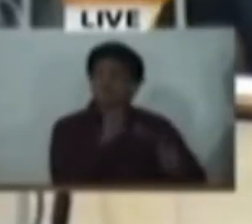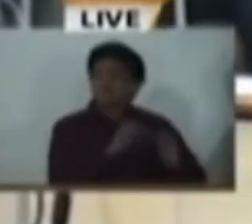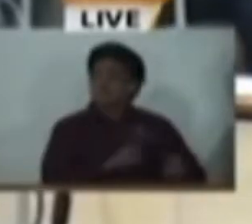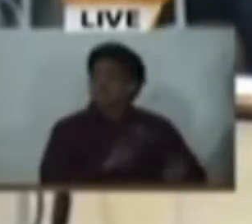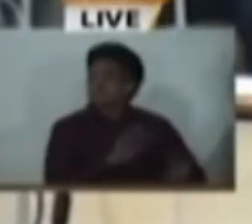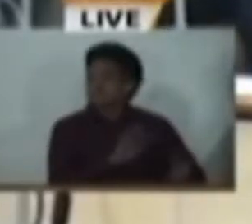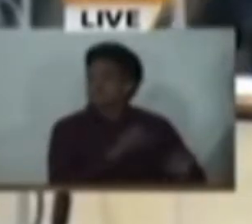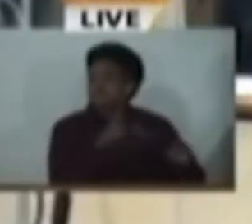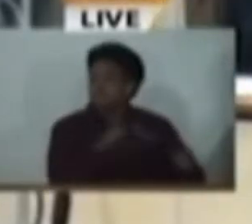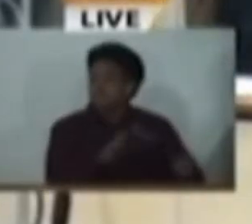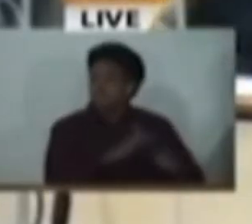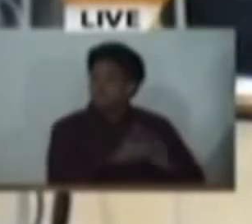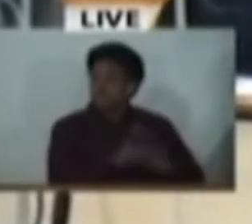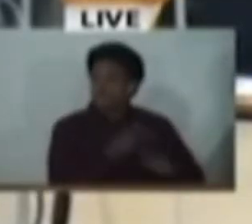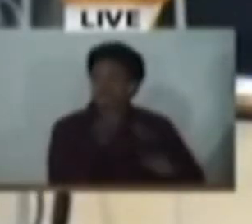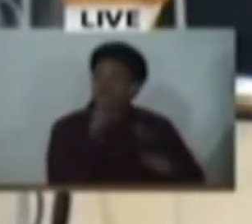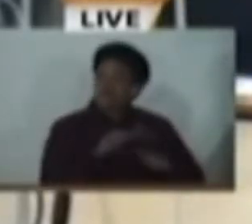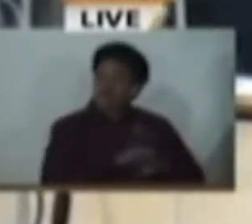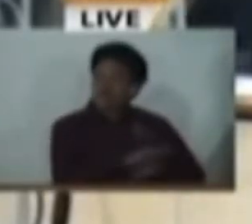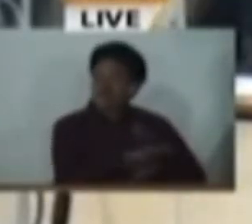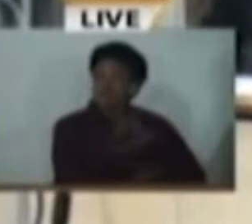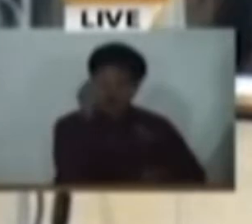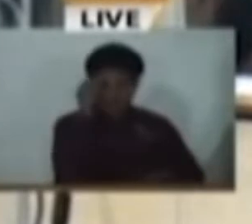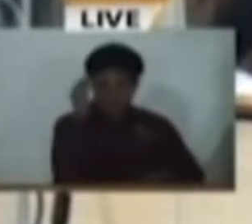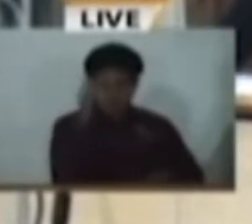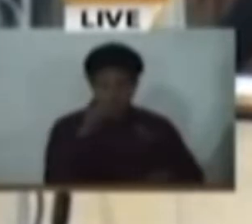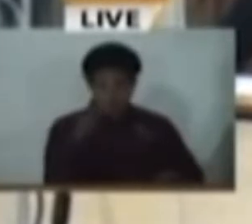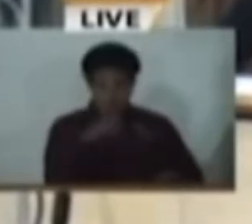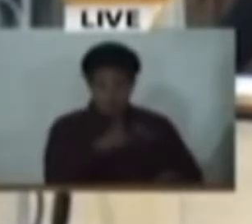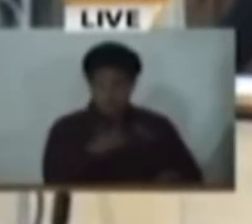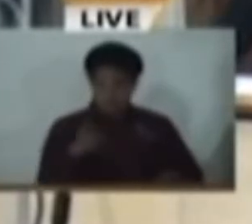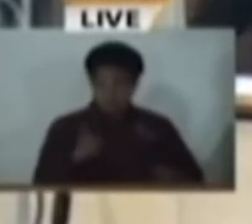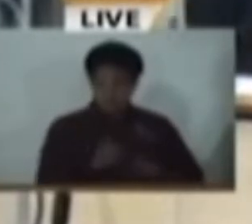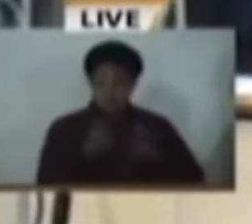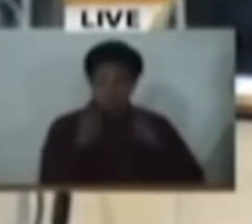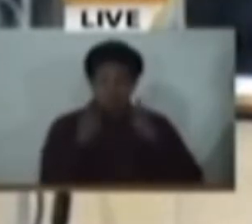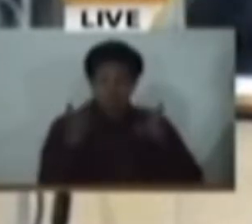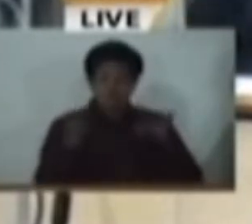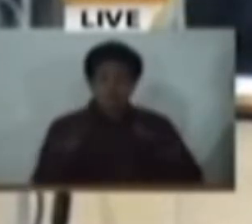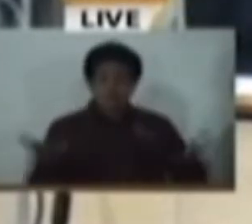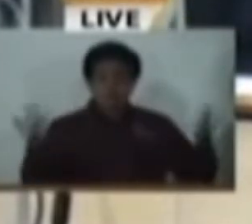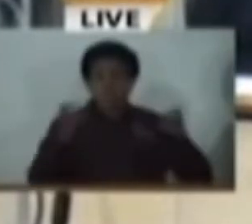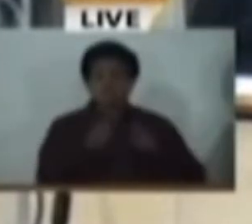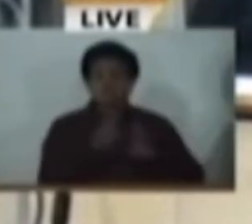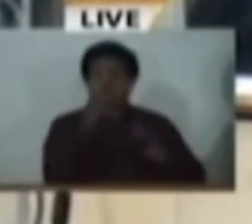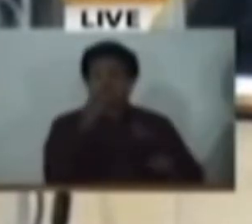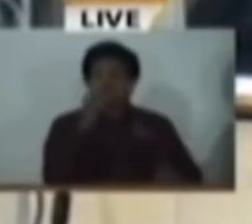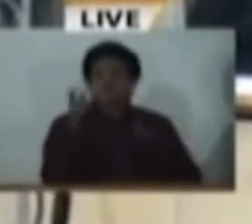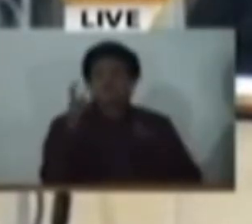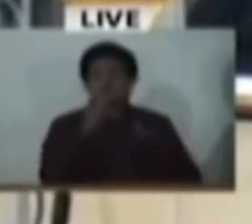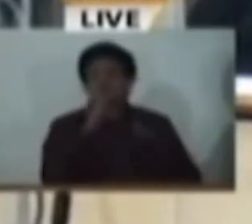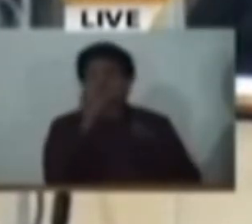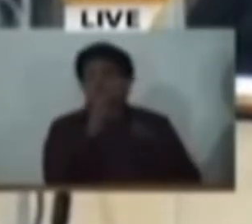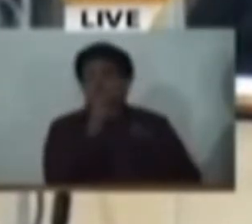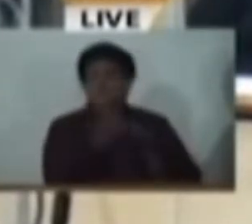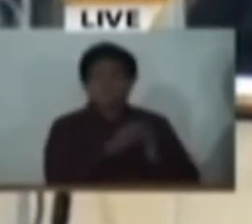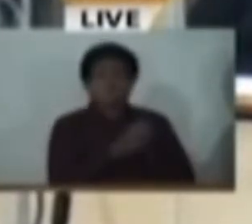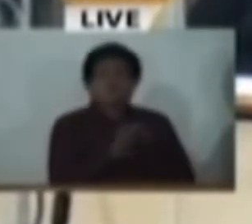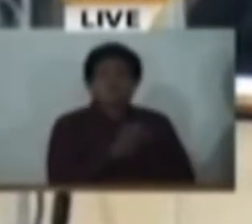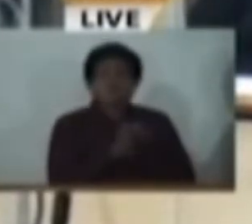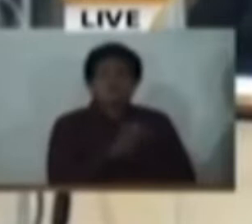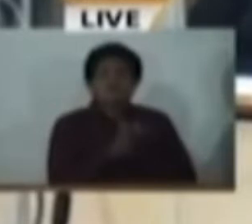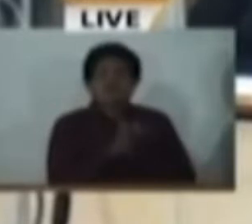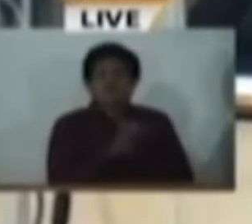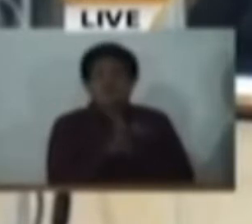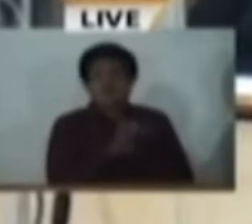Wednesday condemned such actions. Those members of the public who are so inclined or motivated